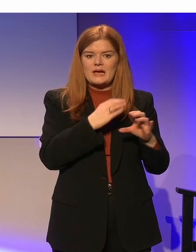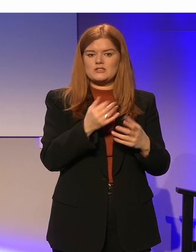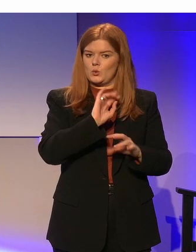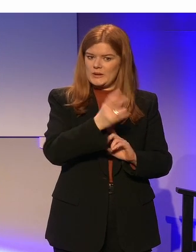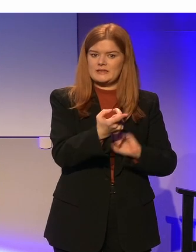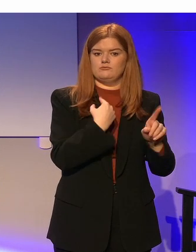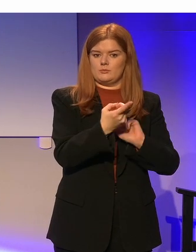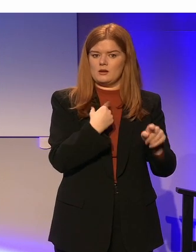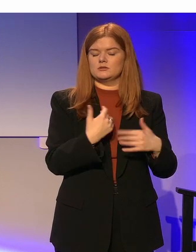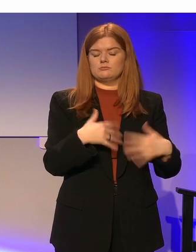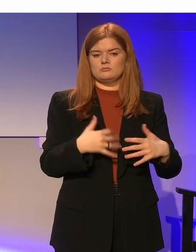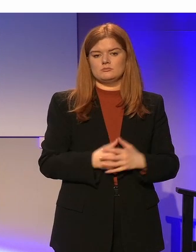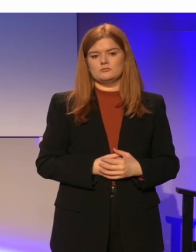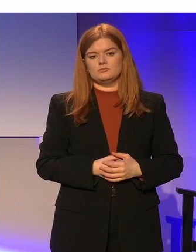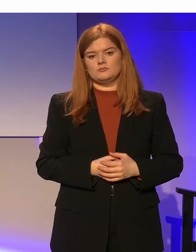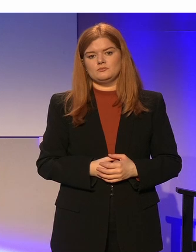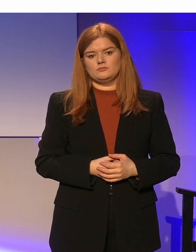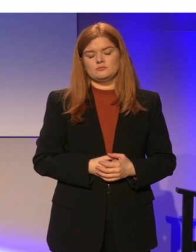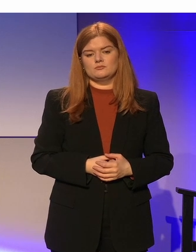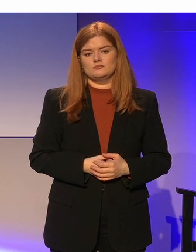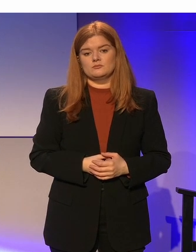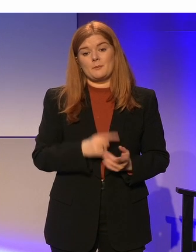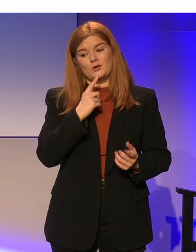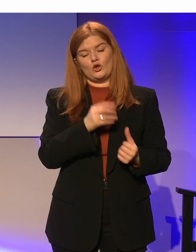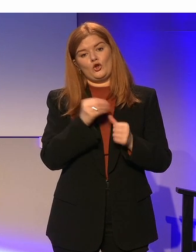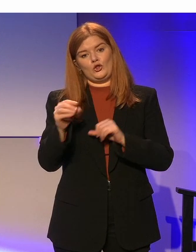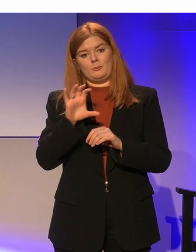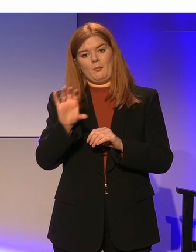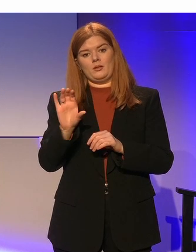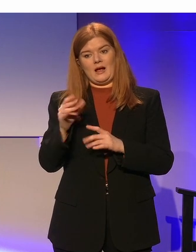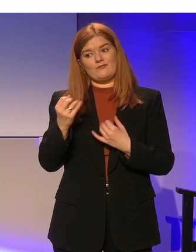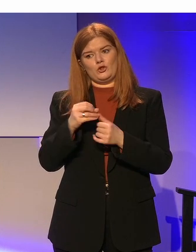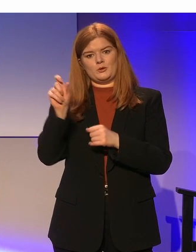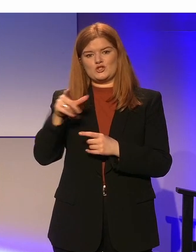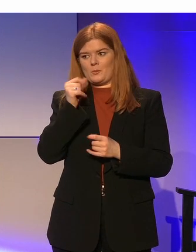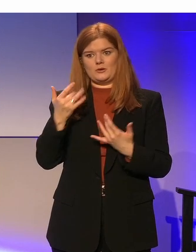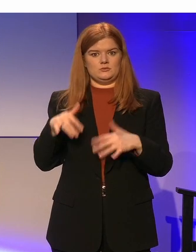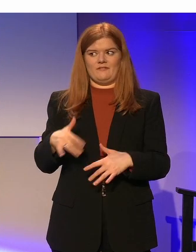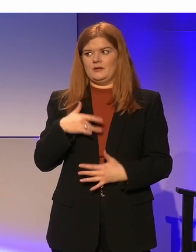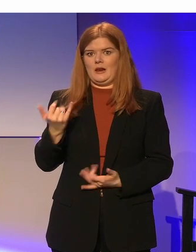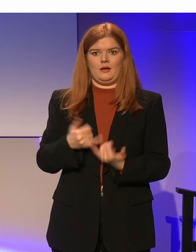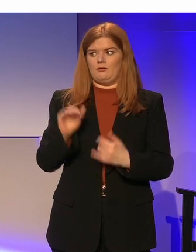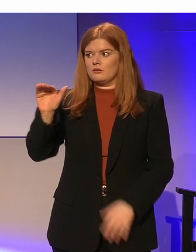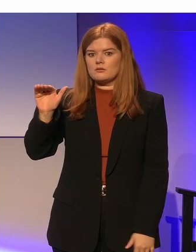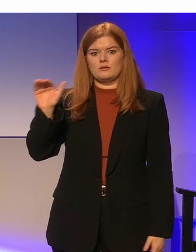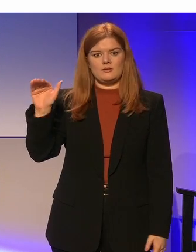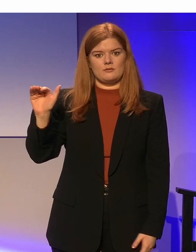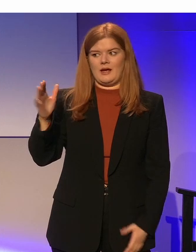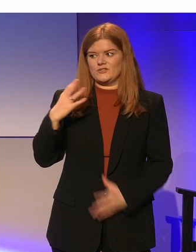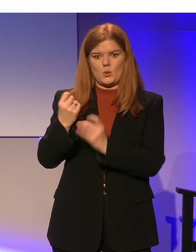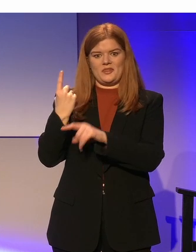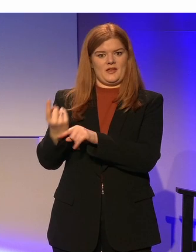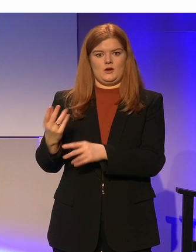how quickly they get back to the school. On the other hand, we've got someone talking about feeling like there's